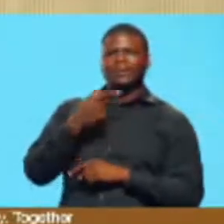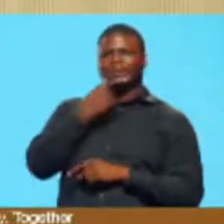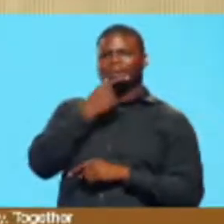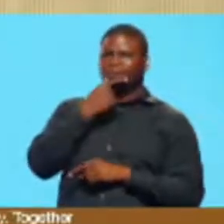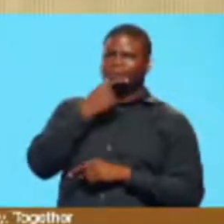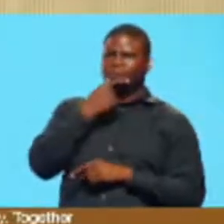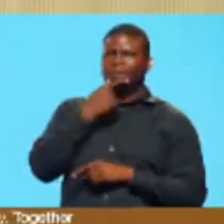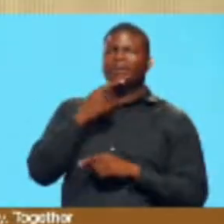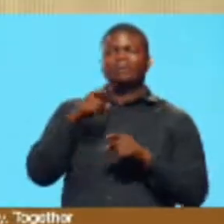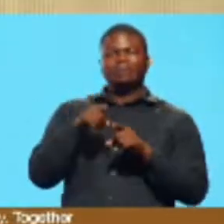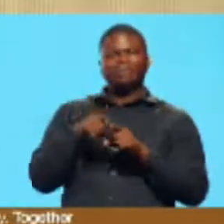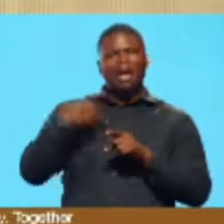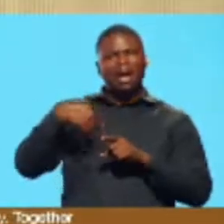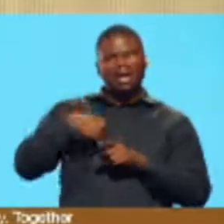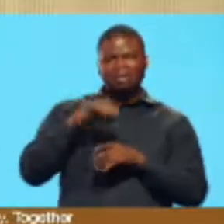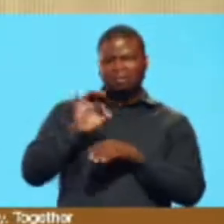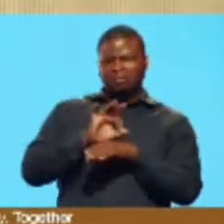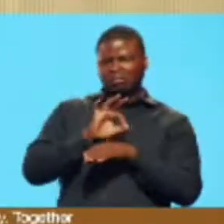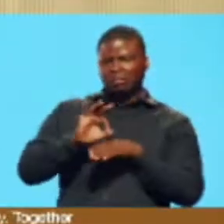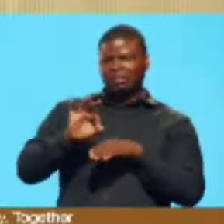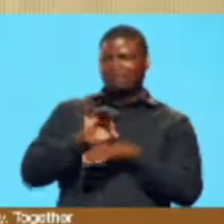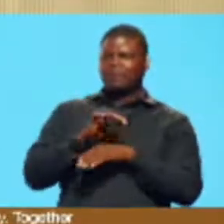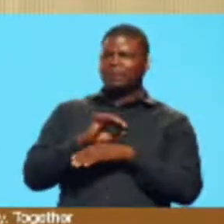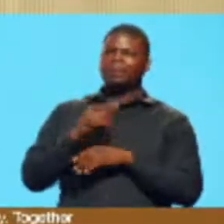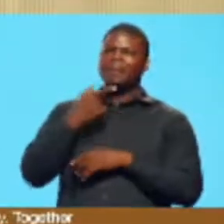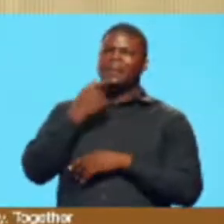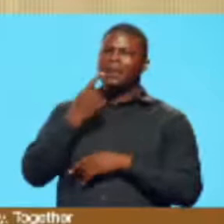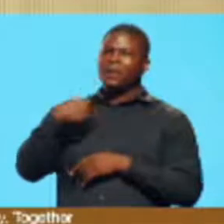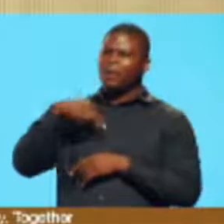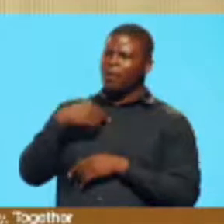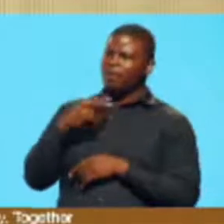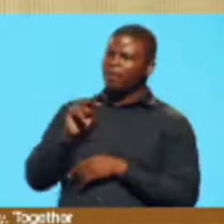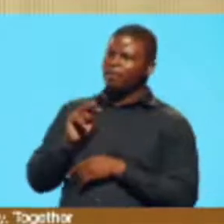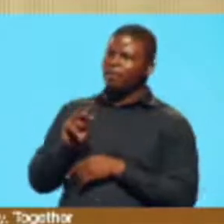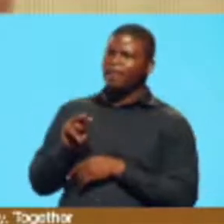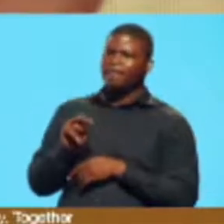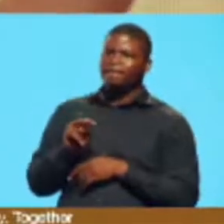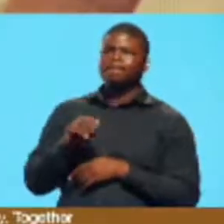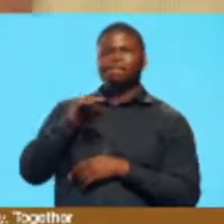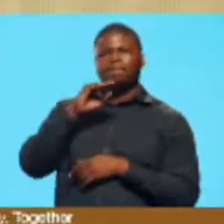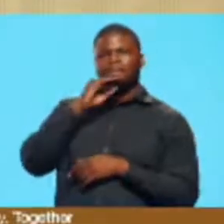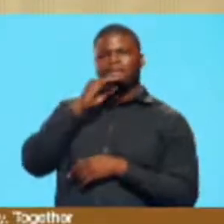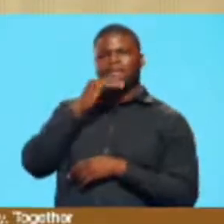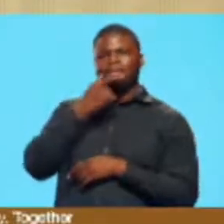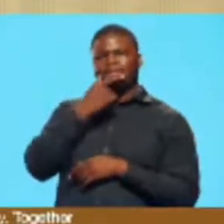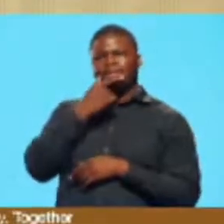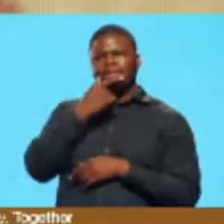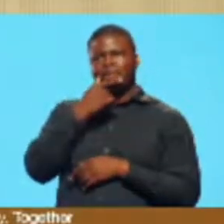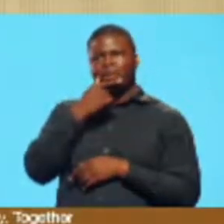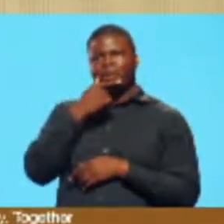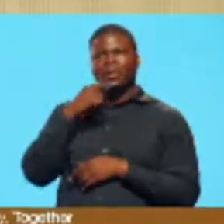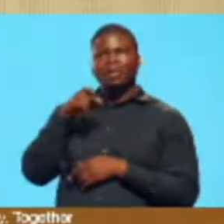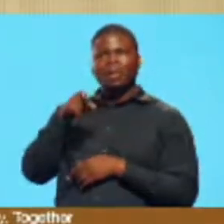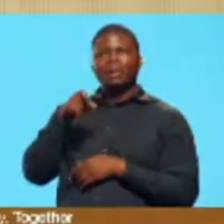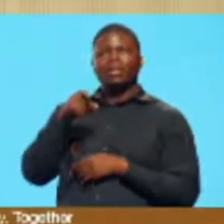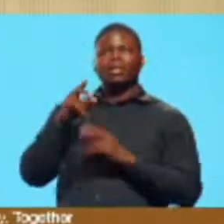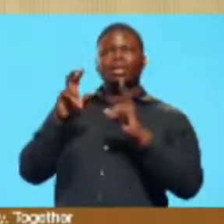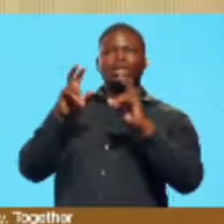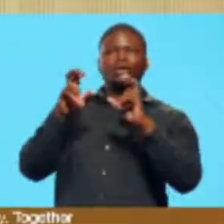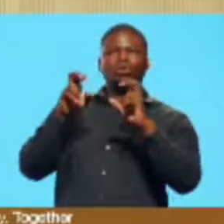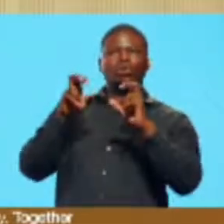as planners, which means as we are facing the issue of